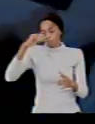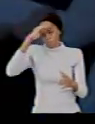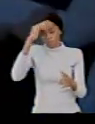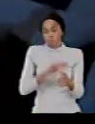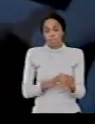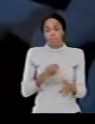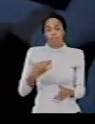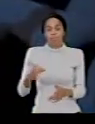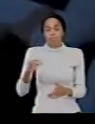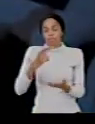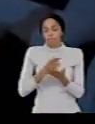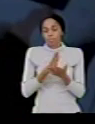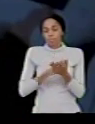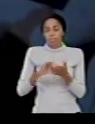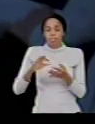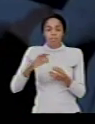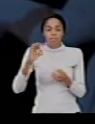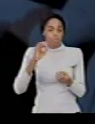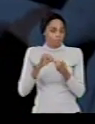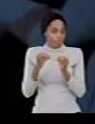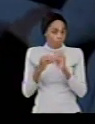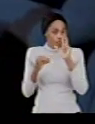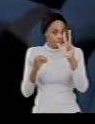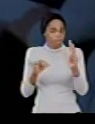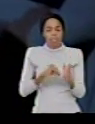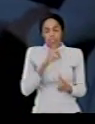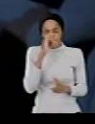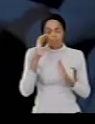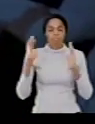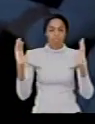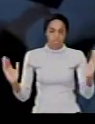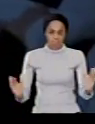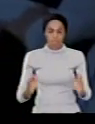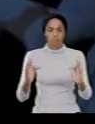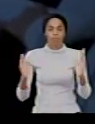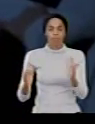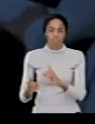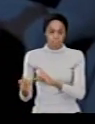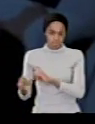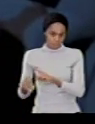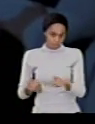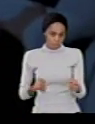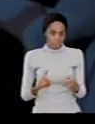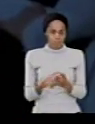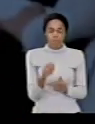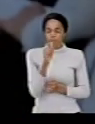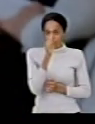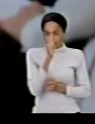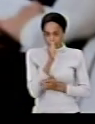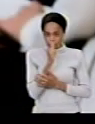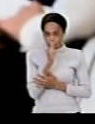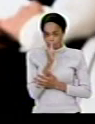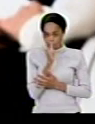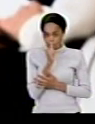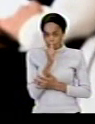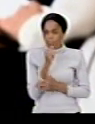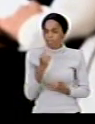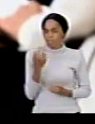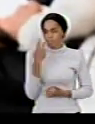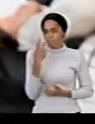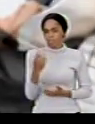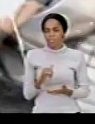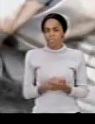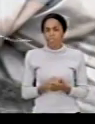Ghost. Number three is to encourage them to endure. Encourage them to endure. You see, in those